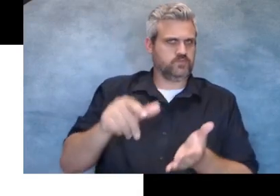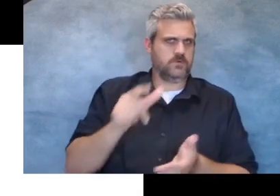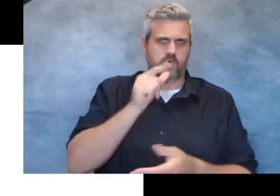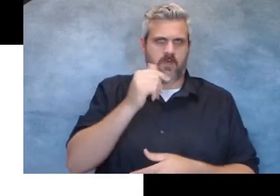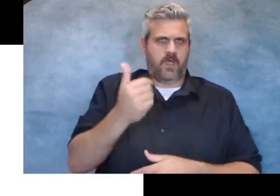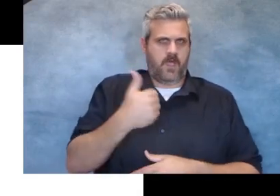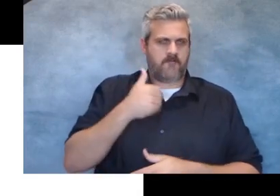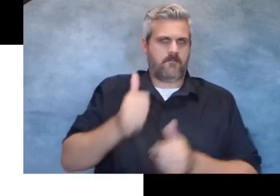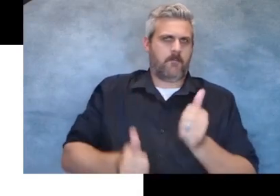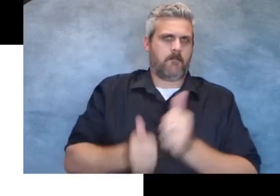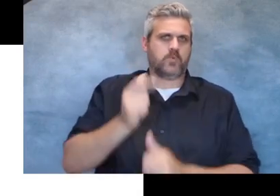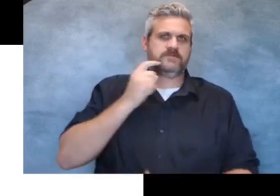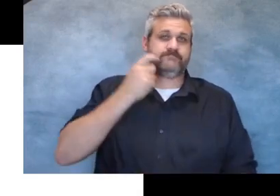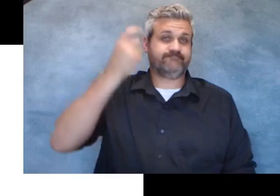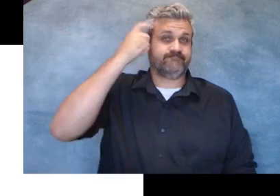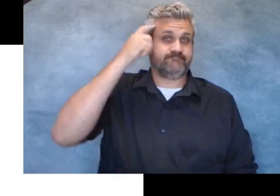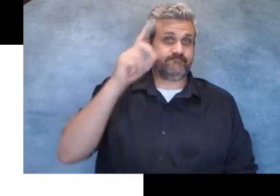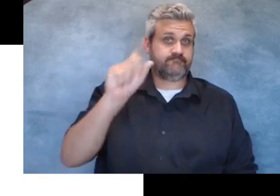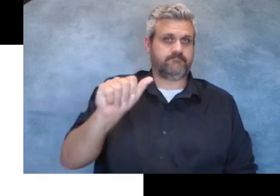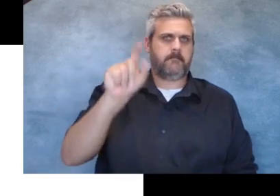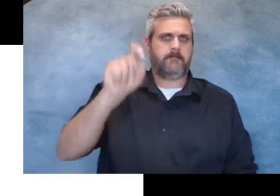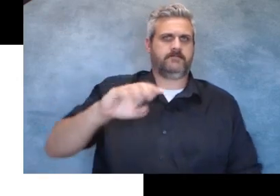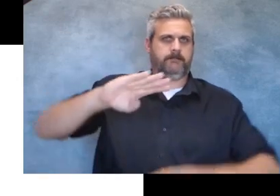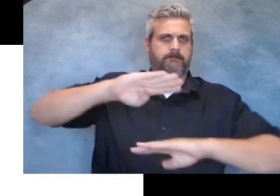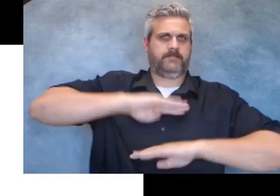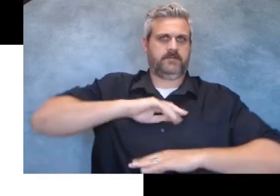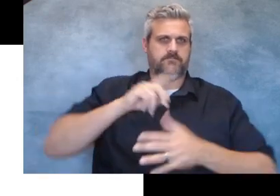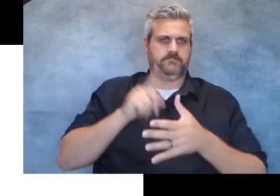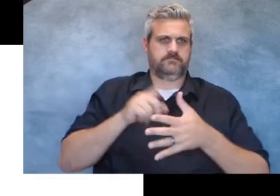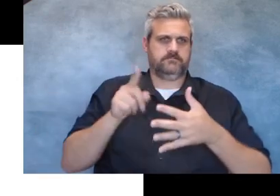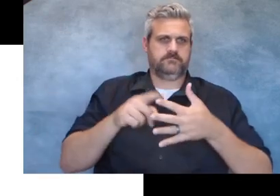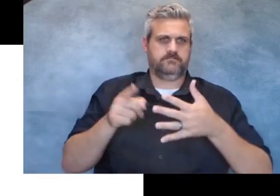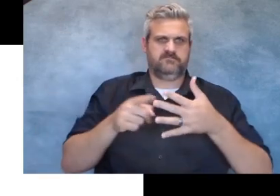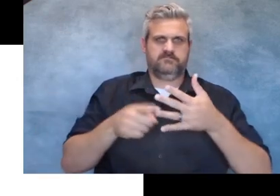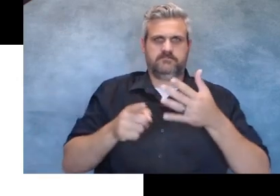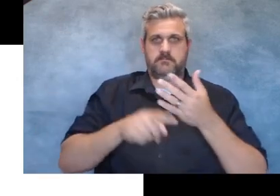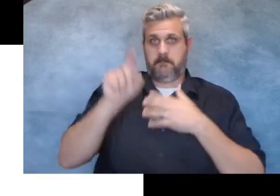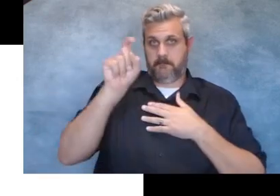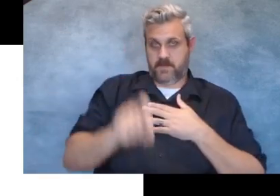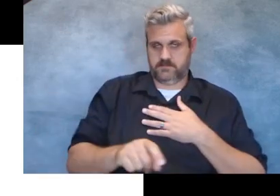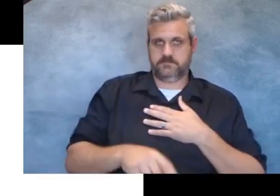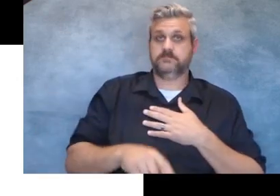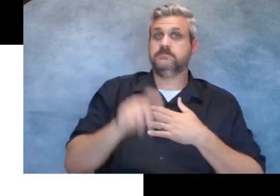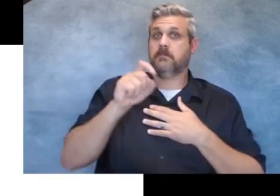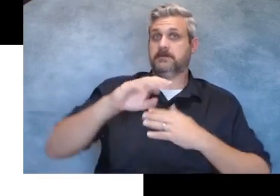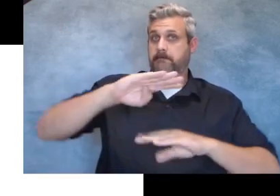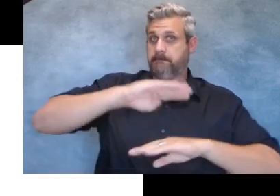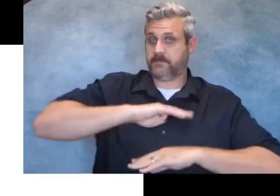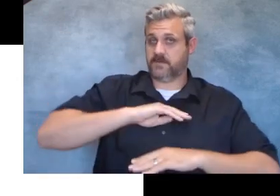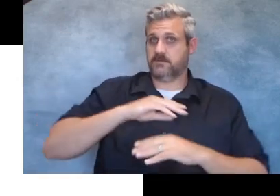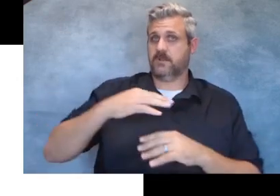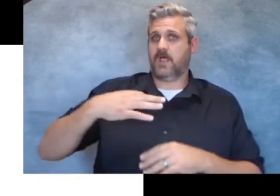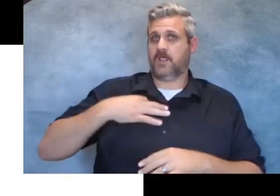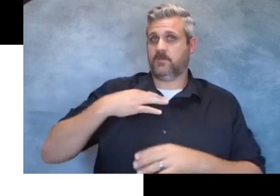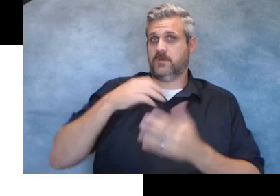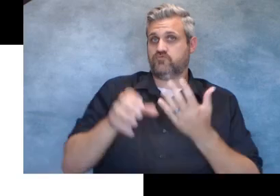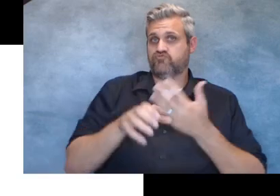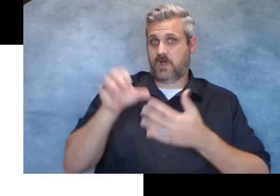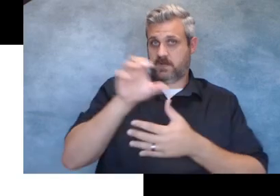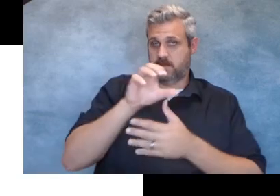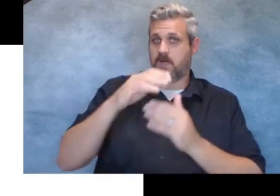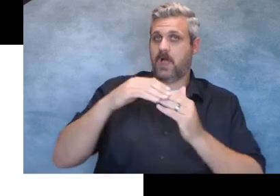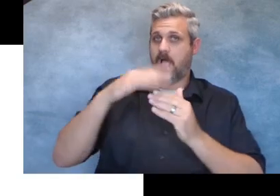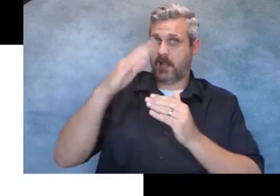significant cognitive disabilities must meet the following definition. Students must meet eligibility criterion in